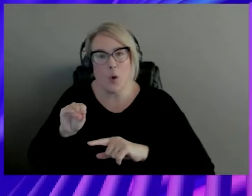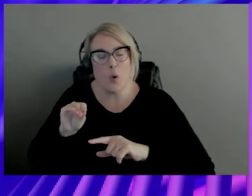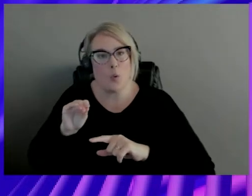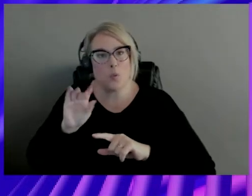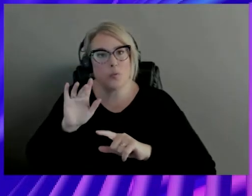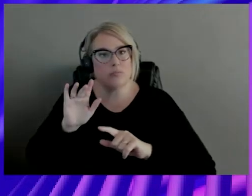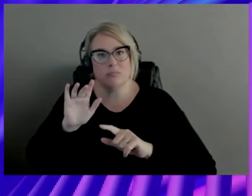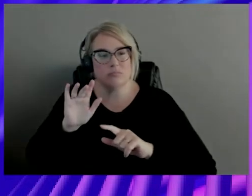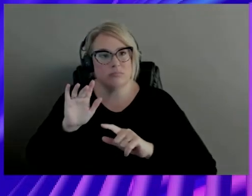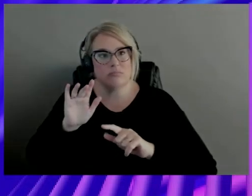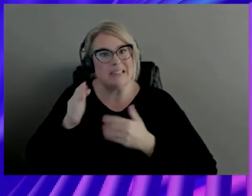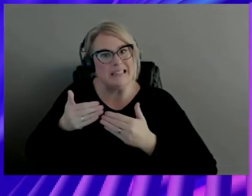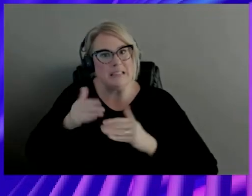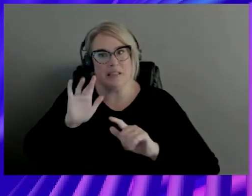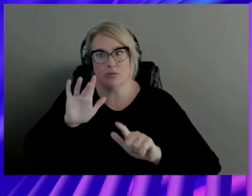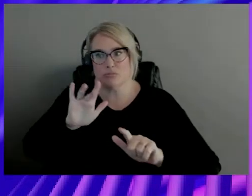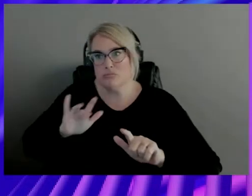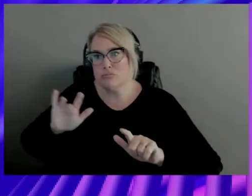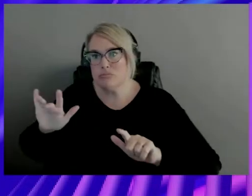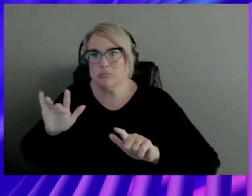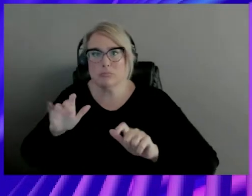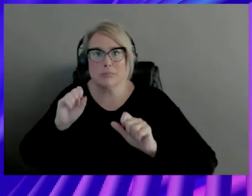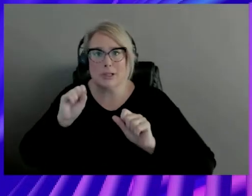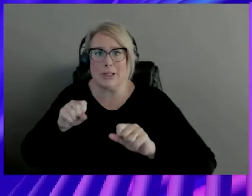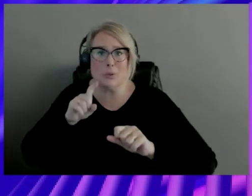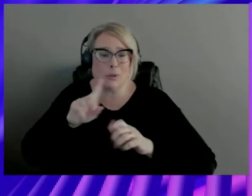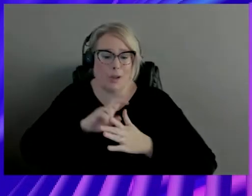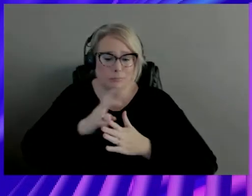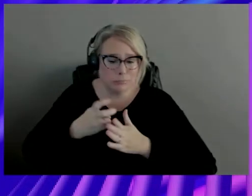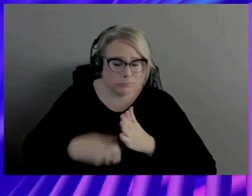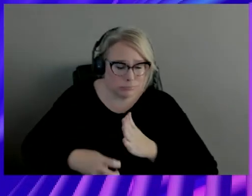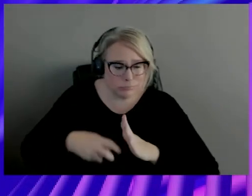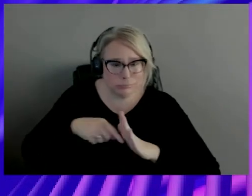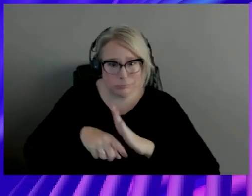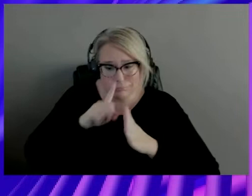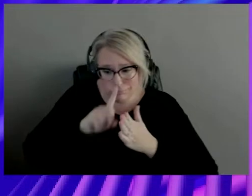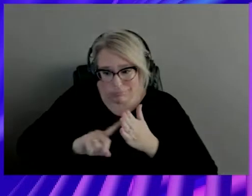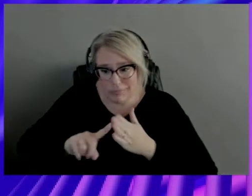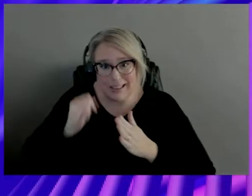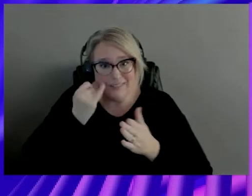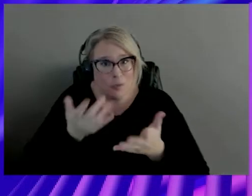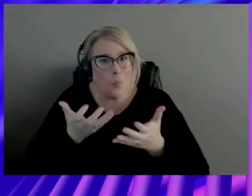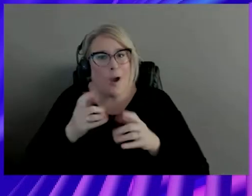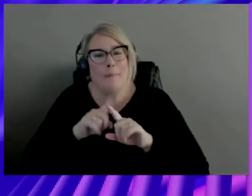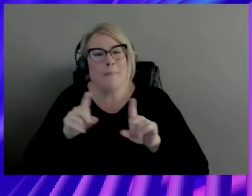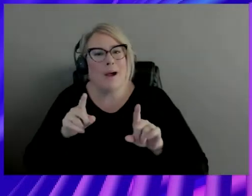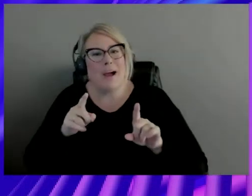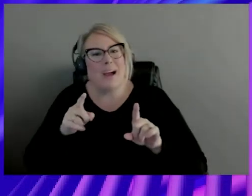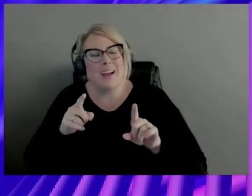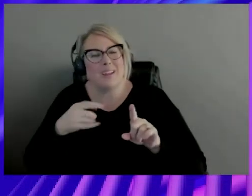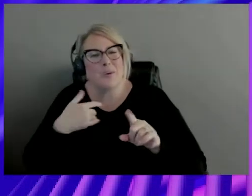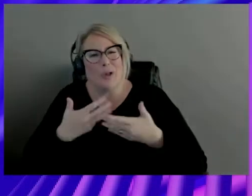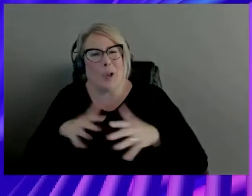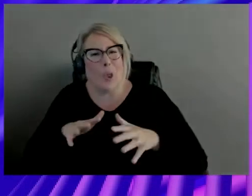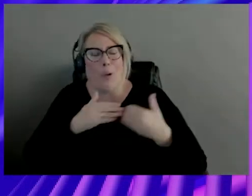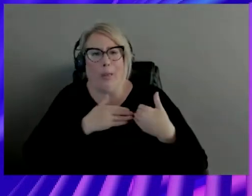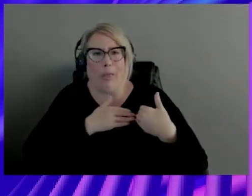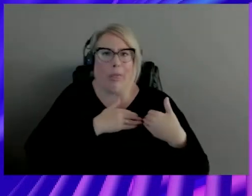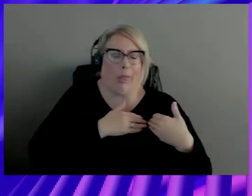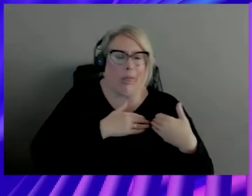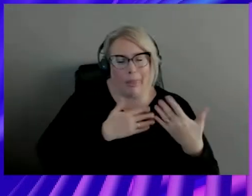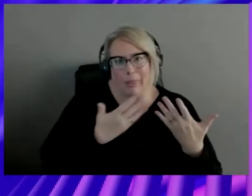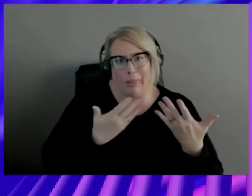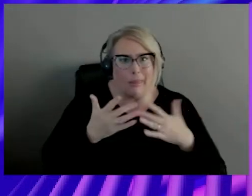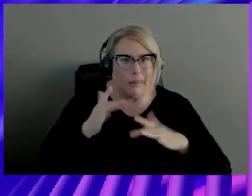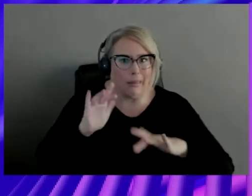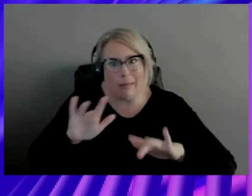right? You can go dive down as deep as you want, but let's not bog you down. Let's, like, if I can get deployed in like a couple